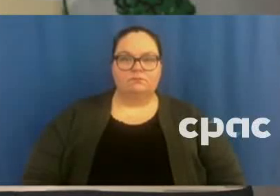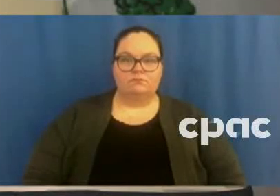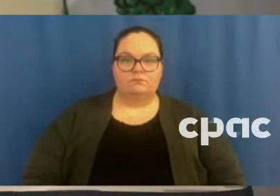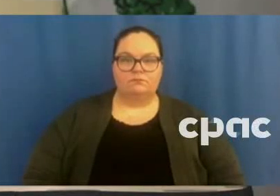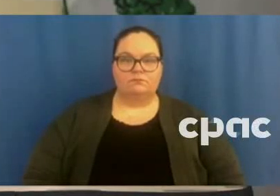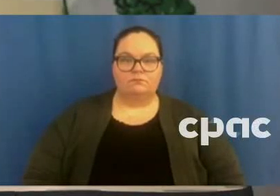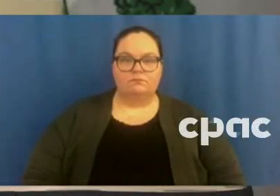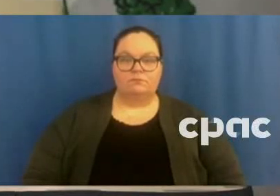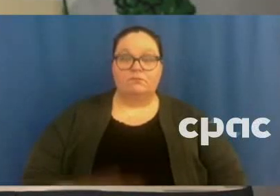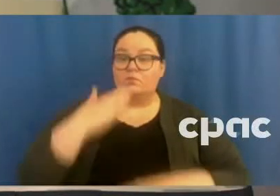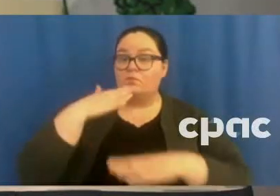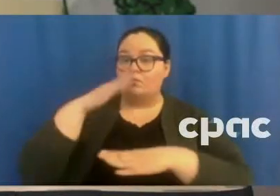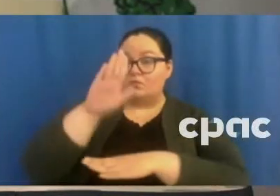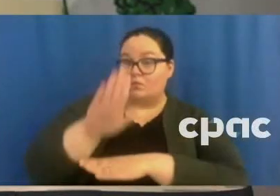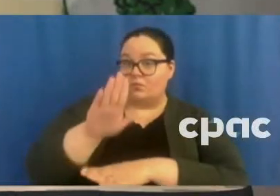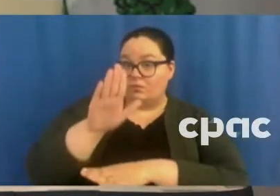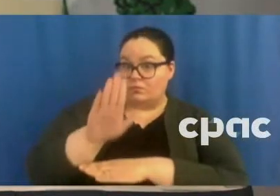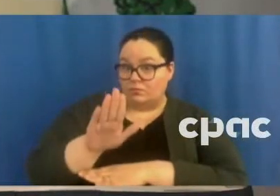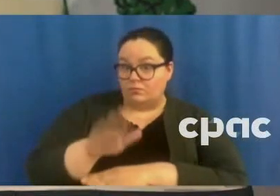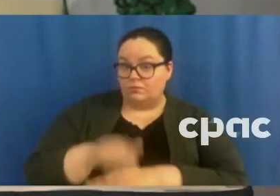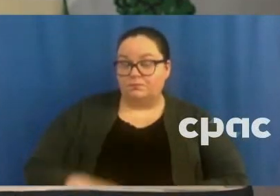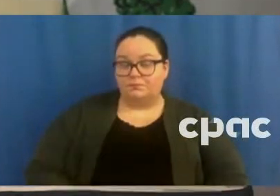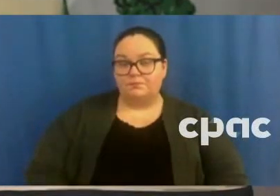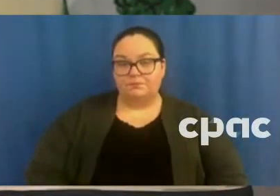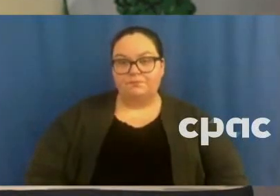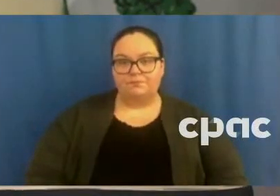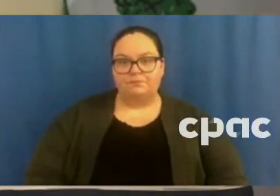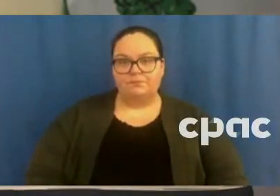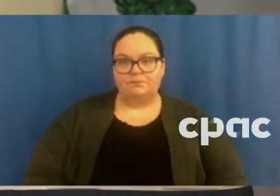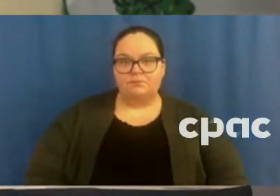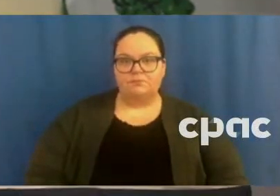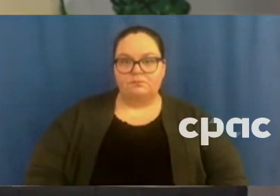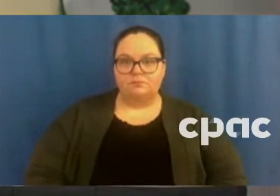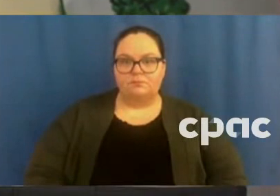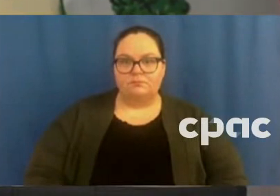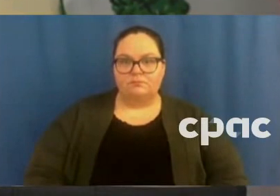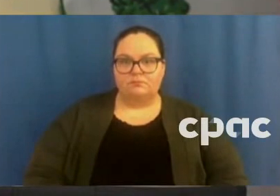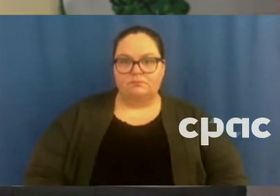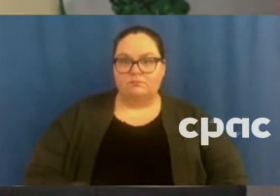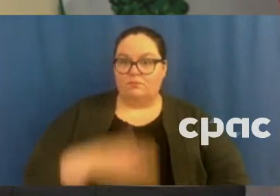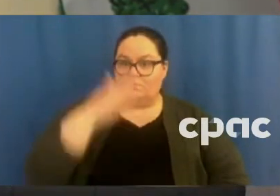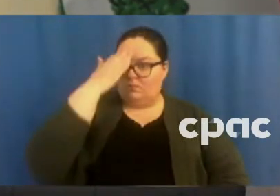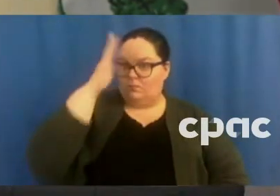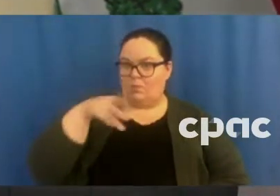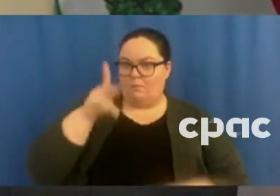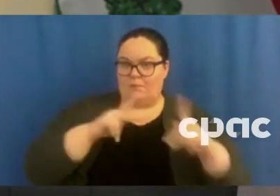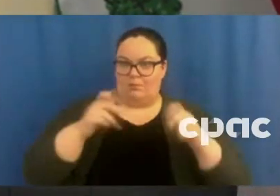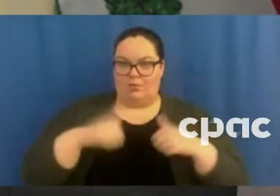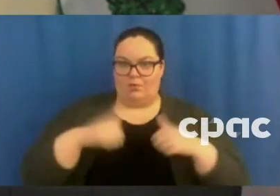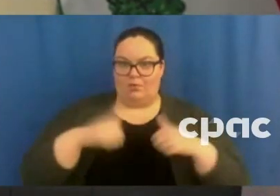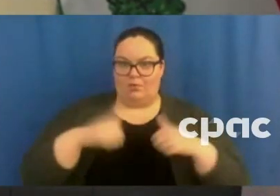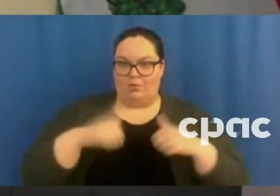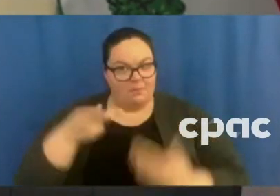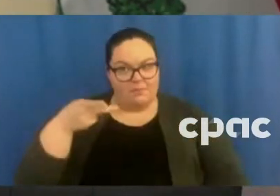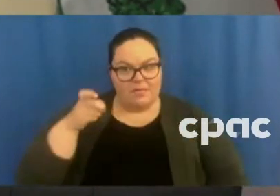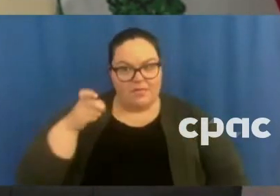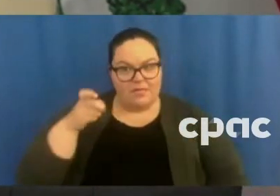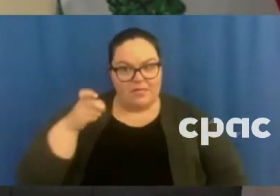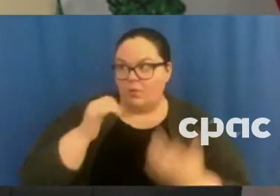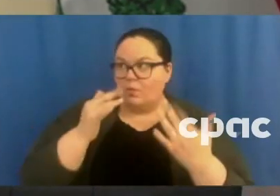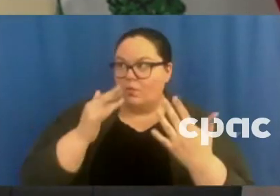Well, good afternoon, everyone. I know that Islanders have been waiting anxiously for an update today